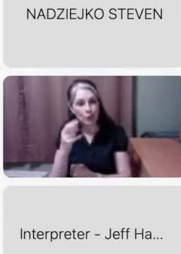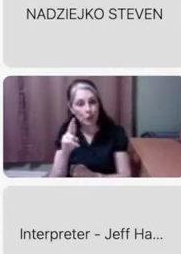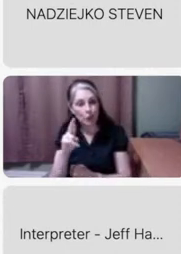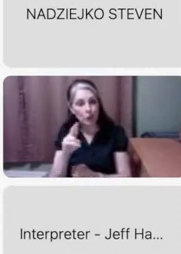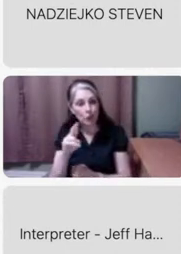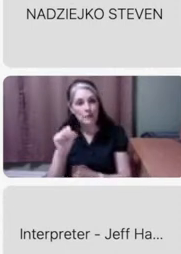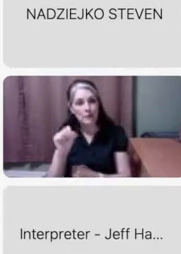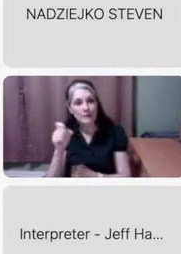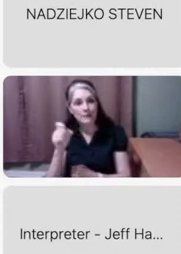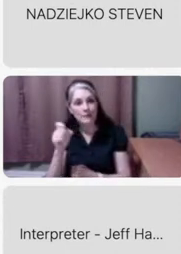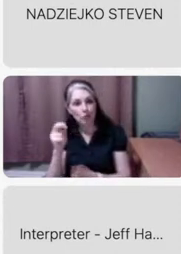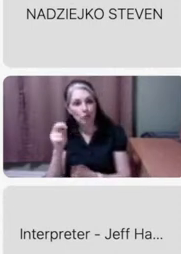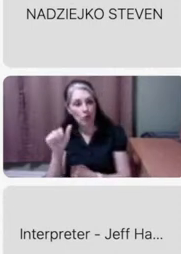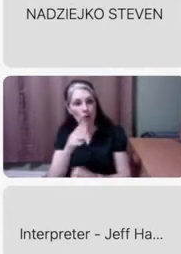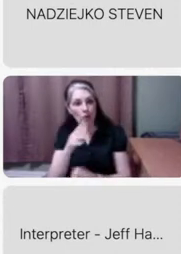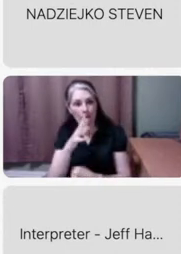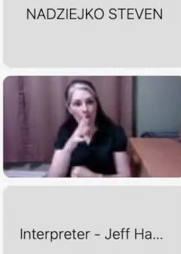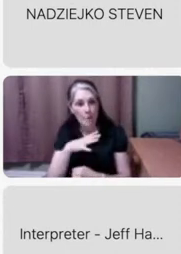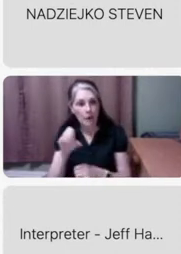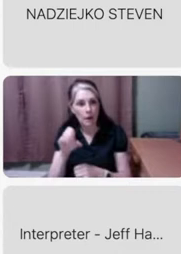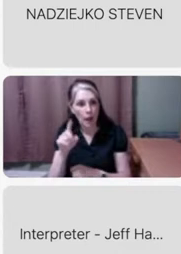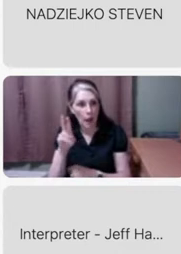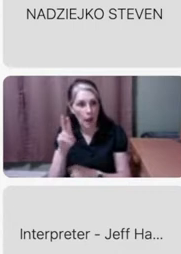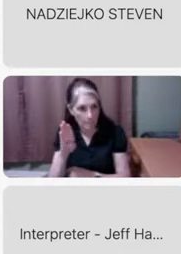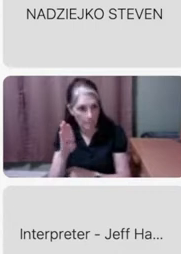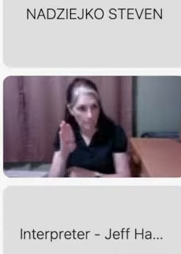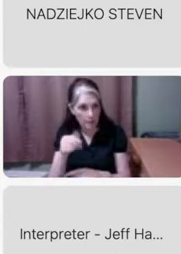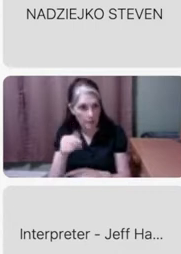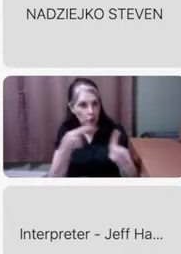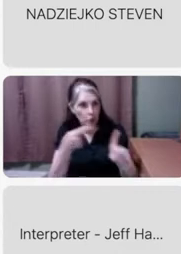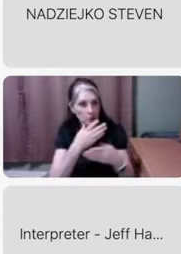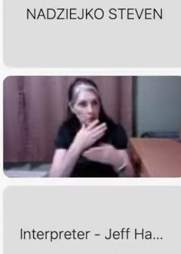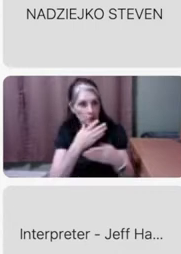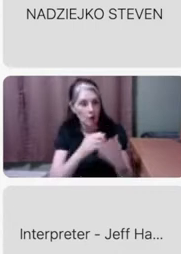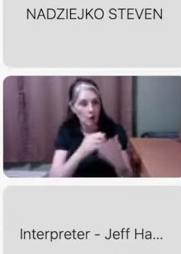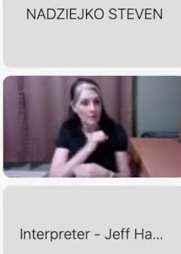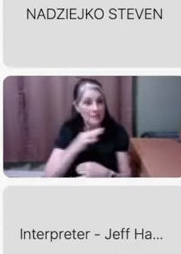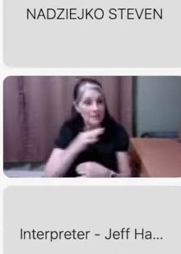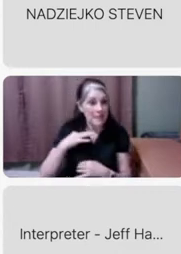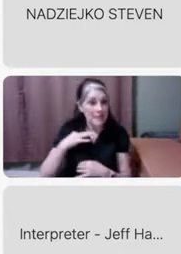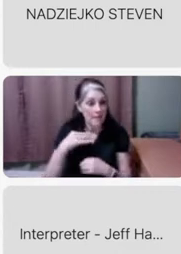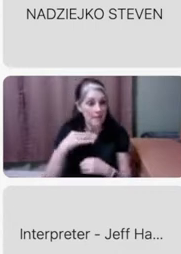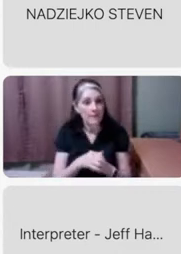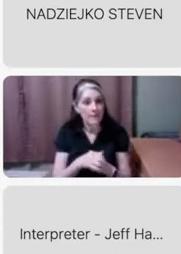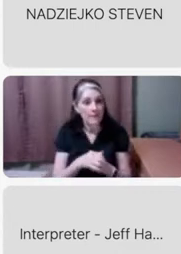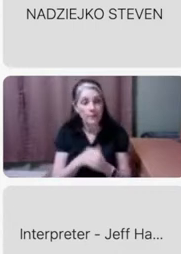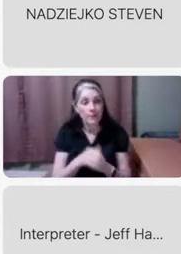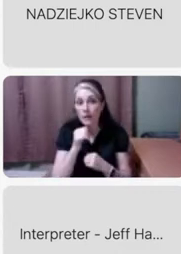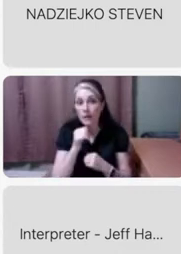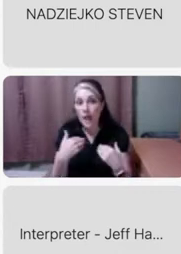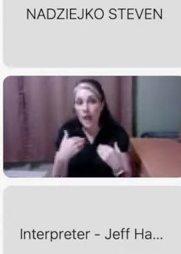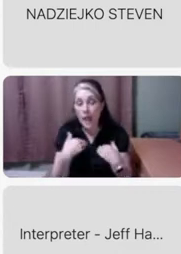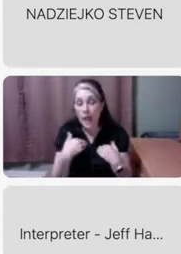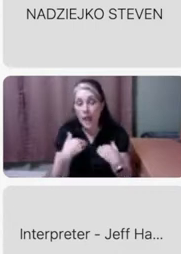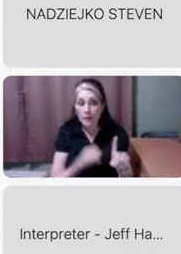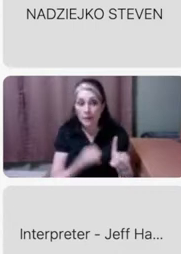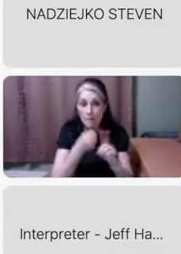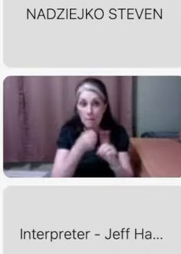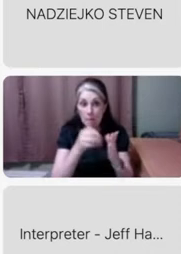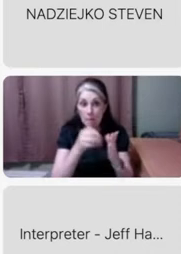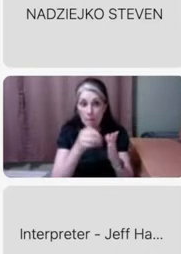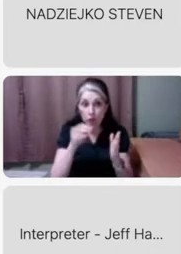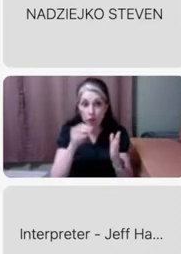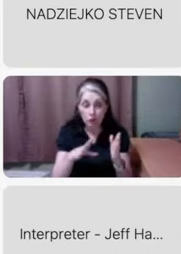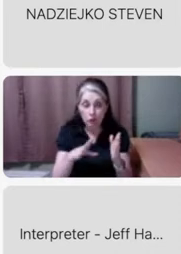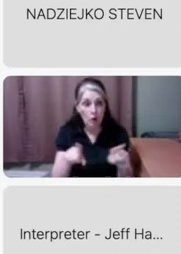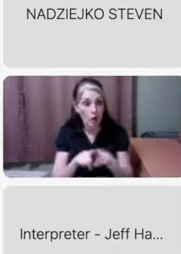hilton high school to have morgan as part of our staff she has not only had an impact on her students but has also had an